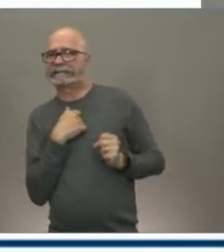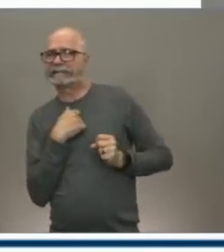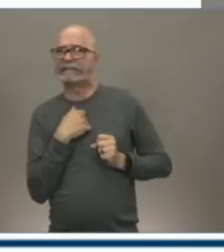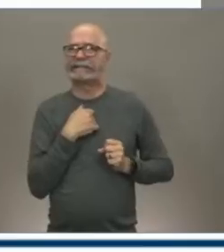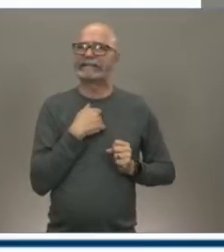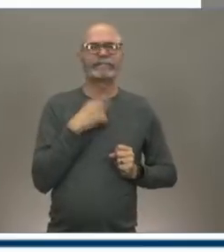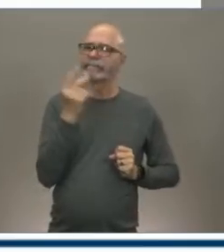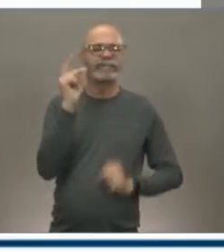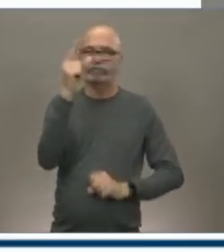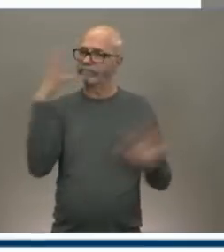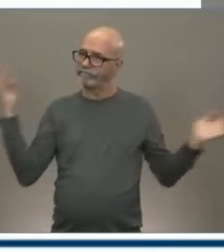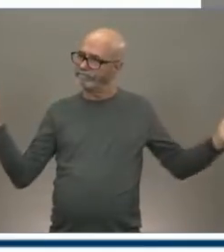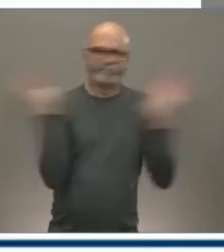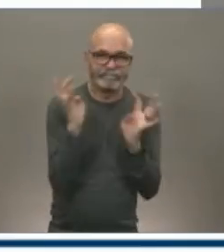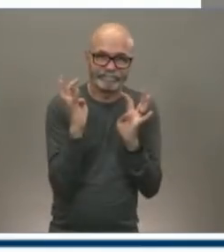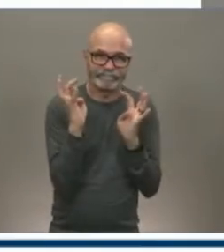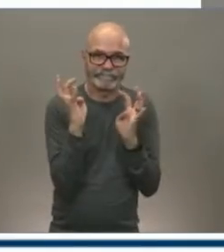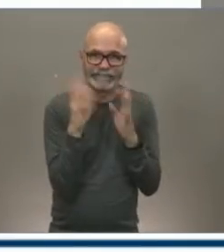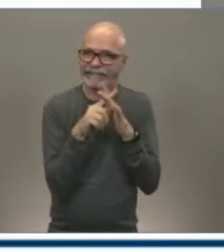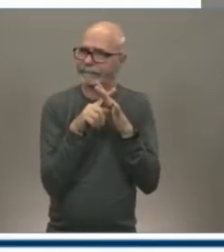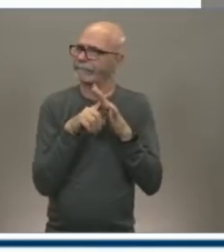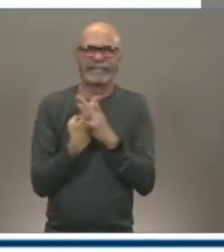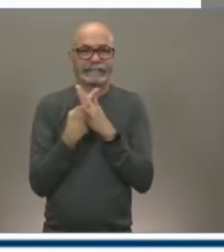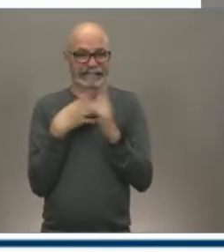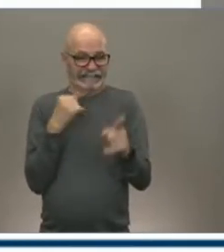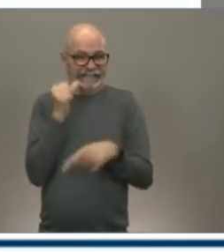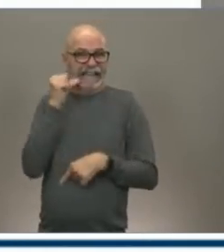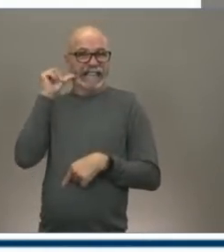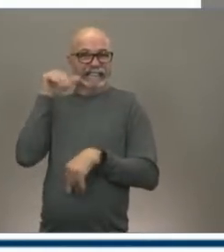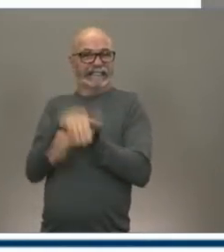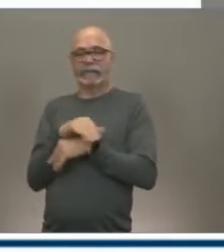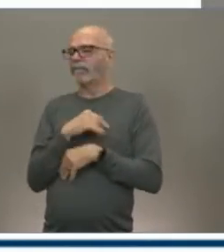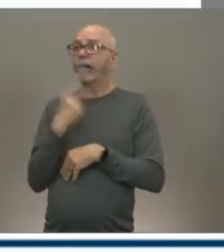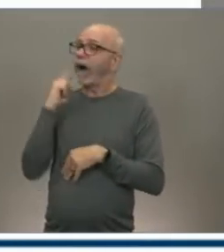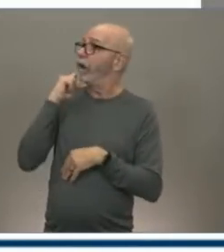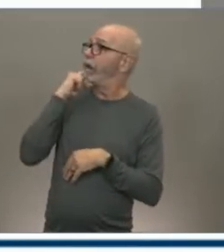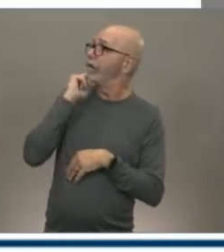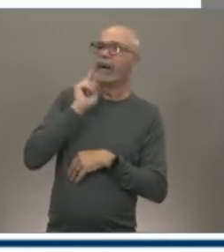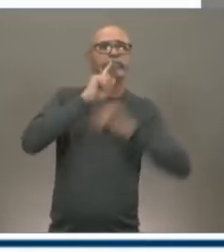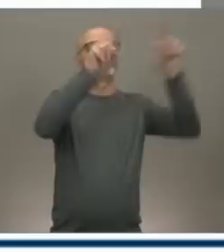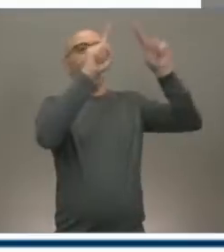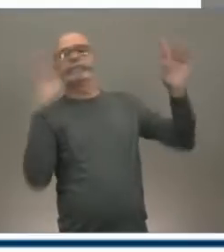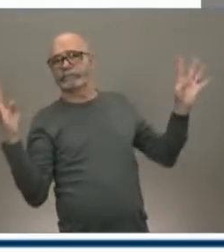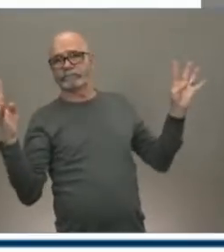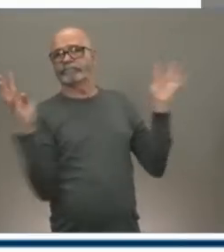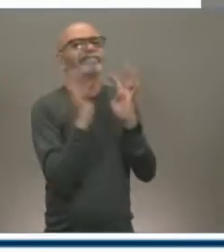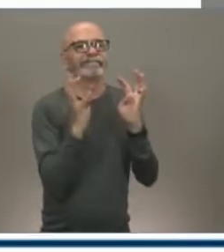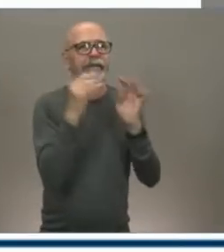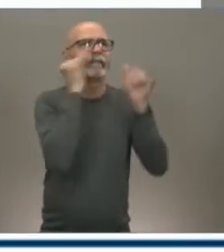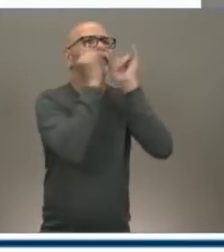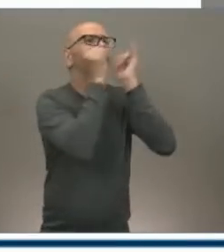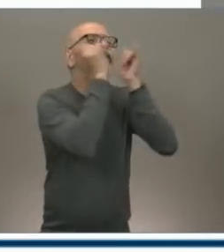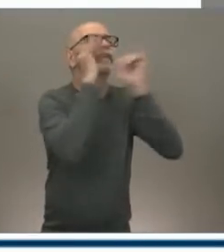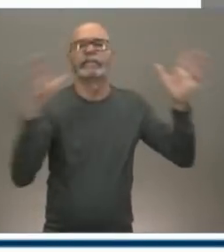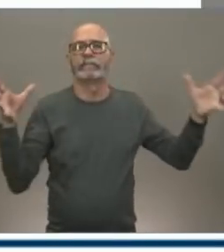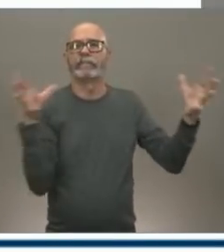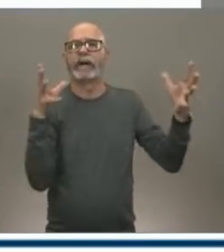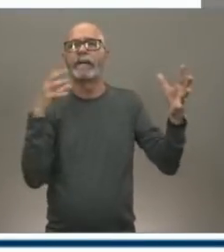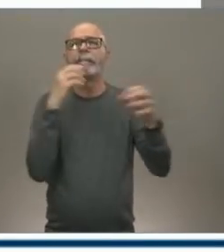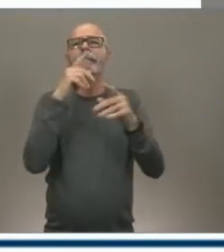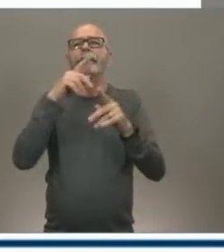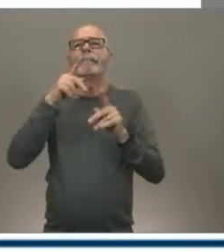quickly. We learned about these cases last night. There was I was involved in a number of calls with the plant and my public health